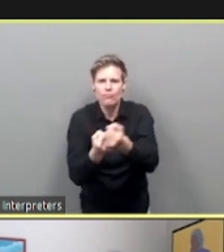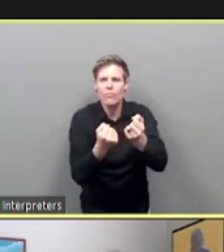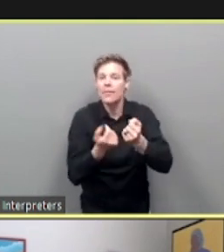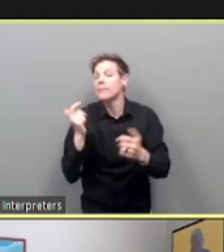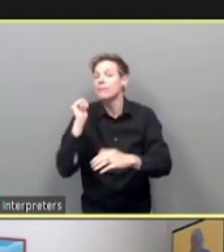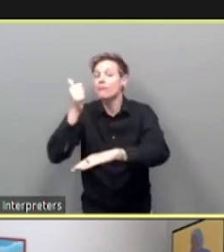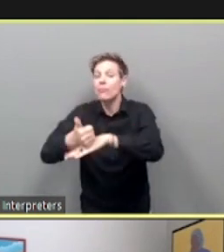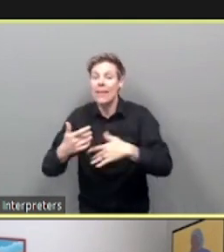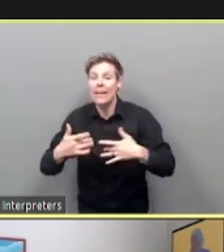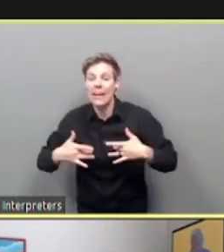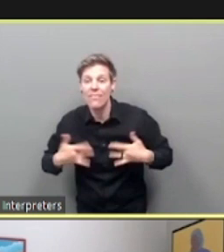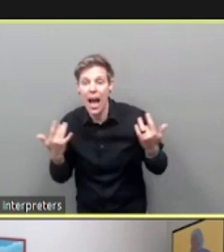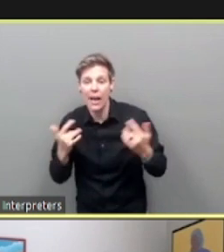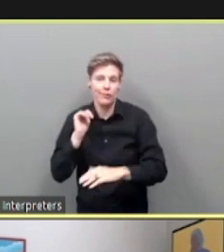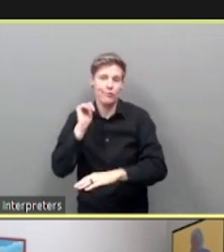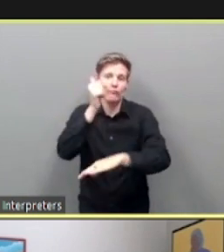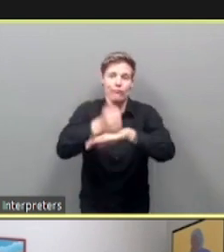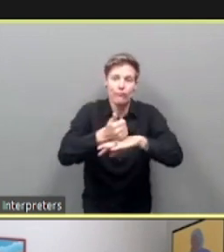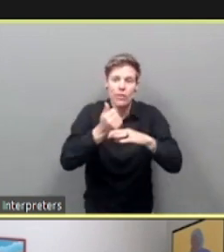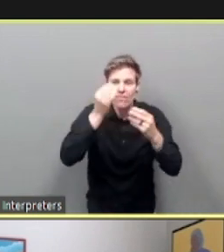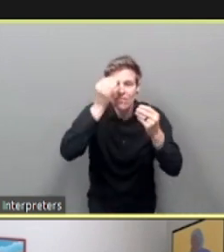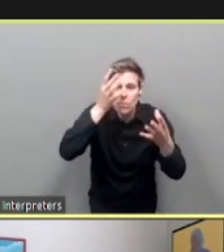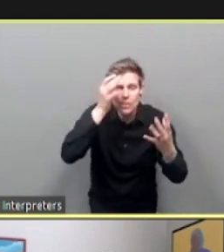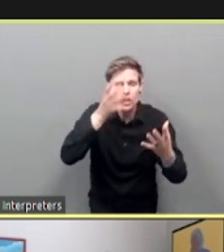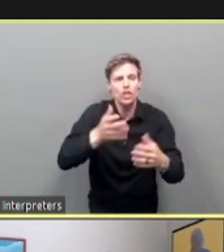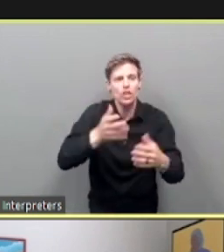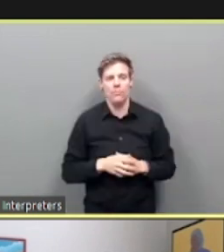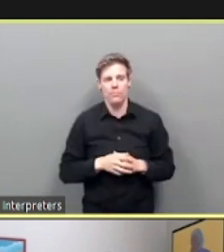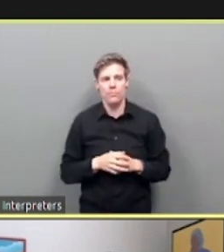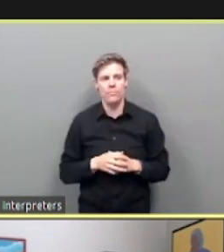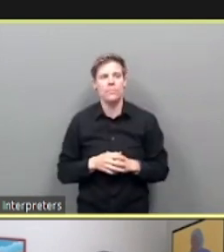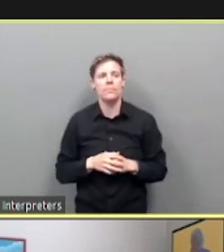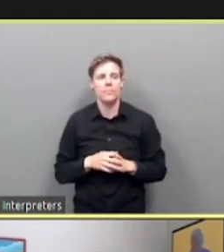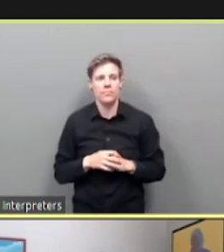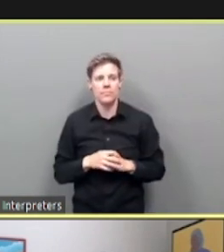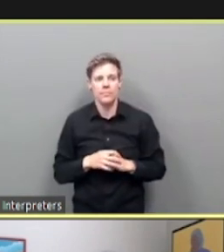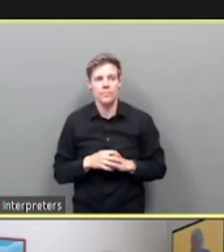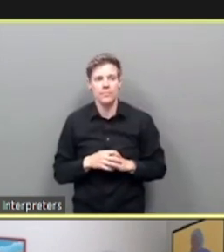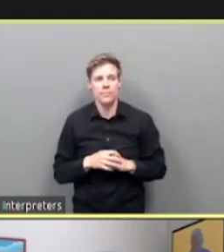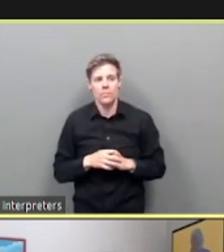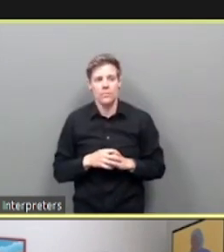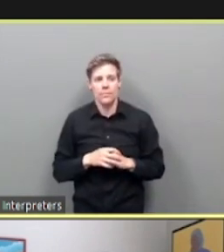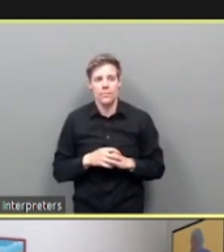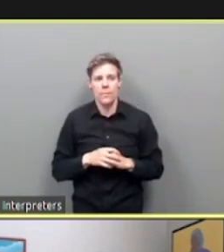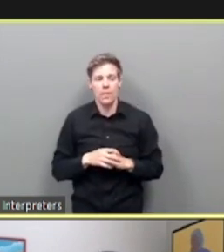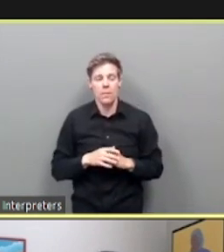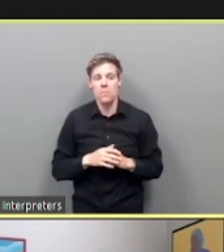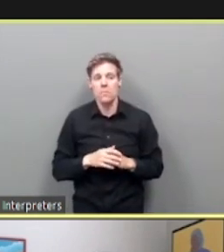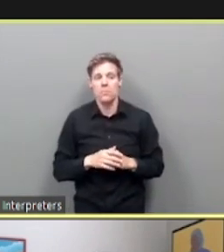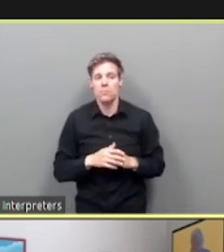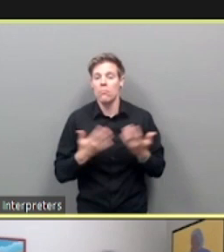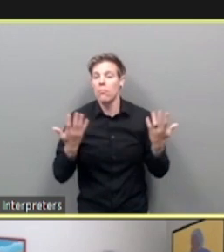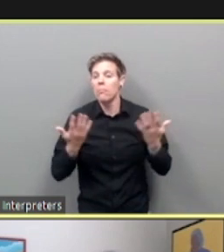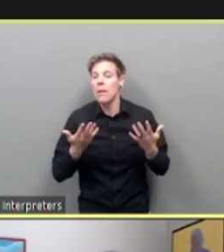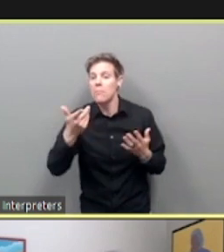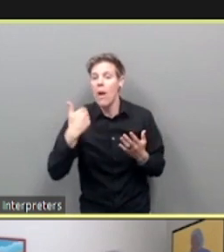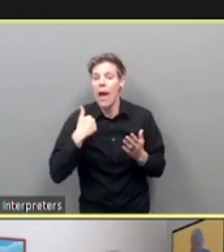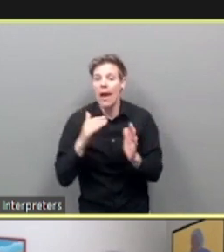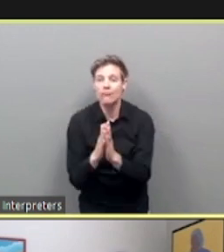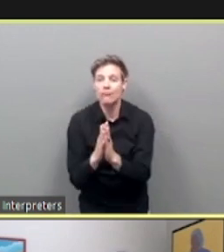about. If it's going to be, do you want to make your own materials, or you want to have a food truck,